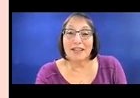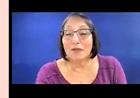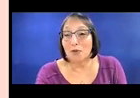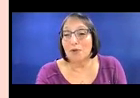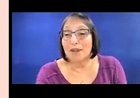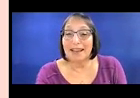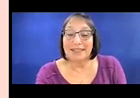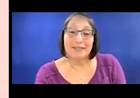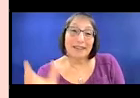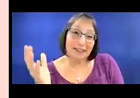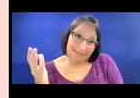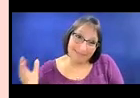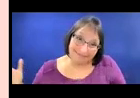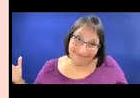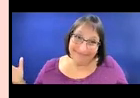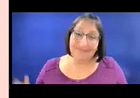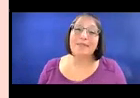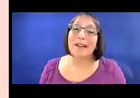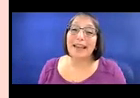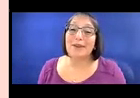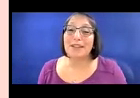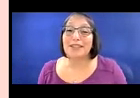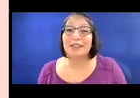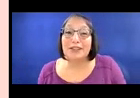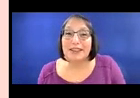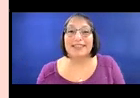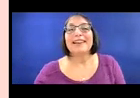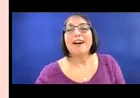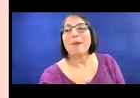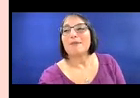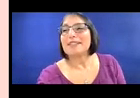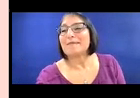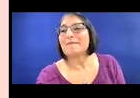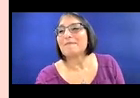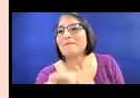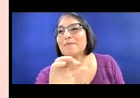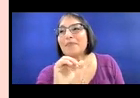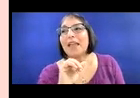have lots of ono, and that's, in my language, that's delicious options.